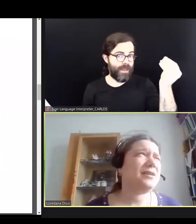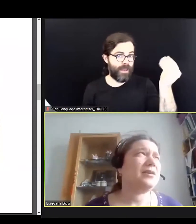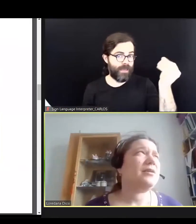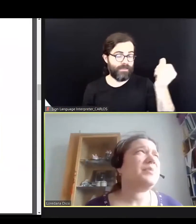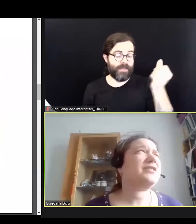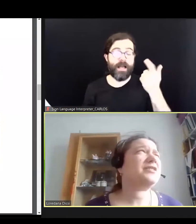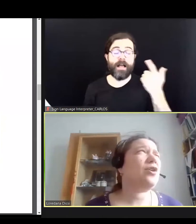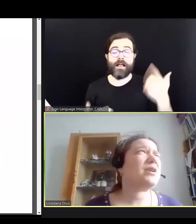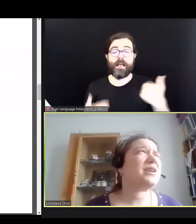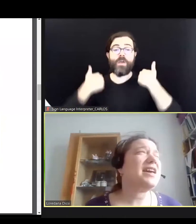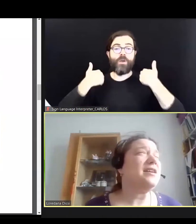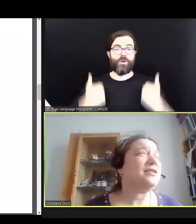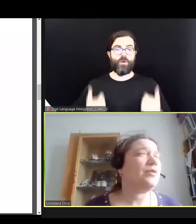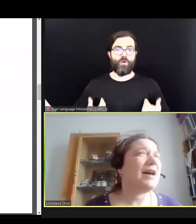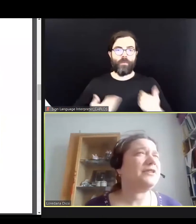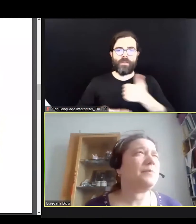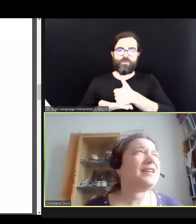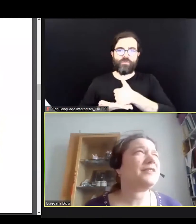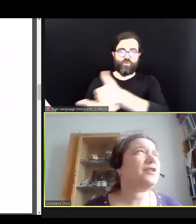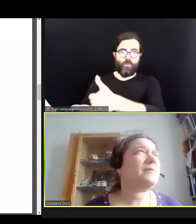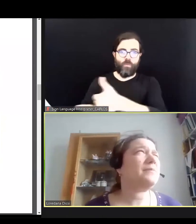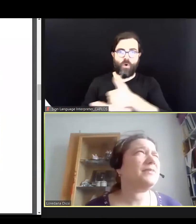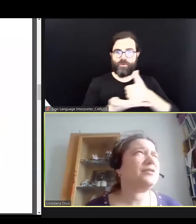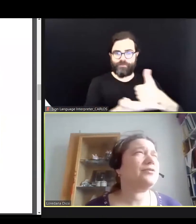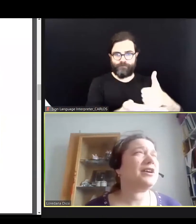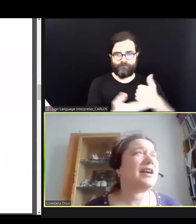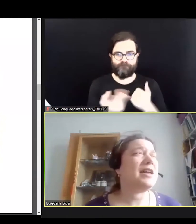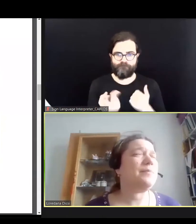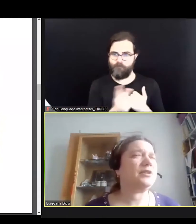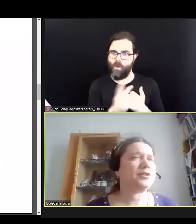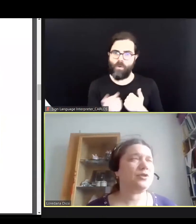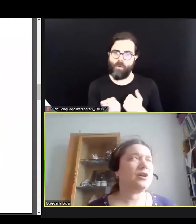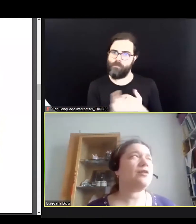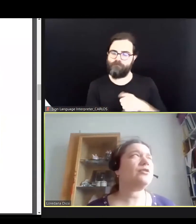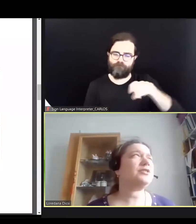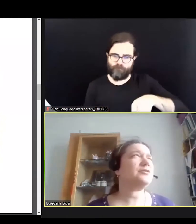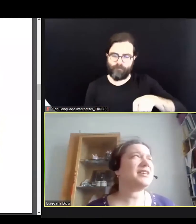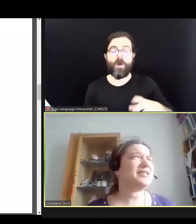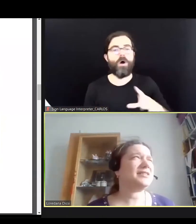Is there subtitling available? Sign language?